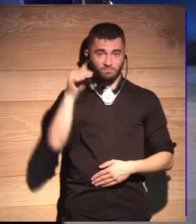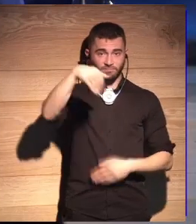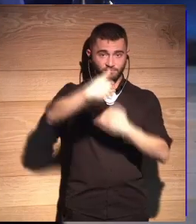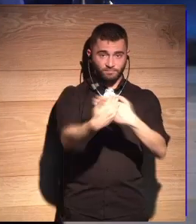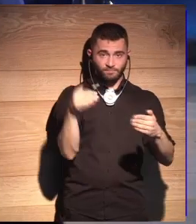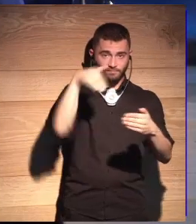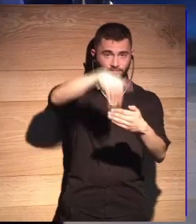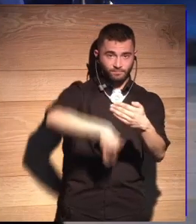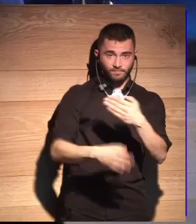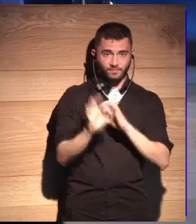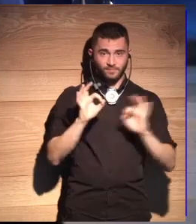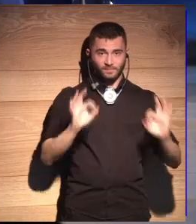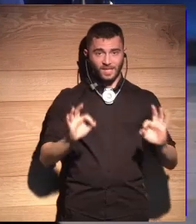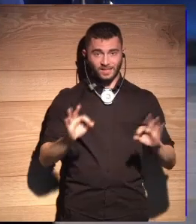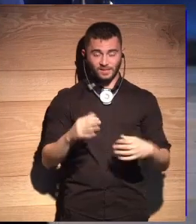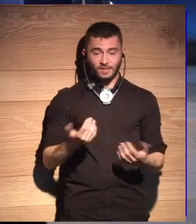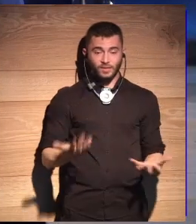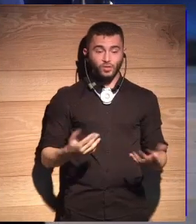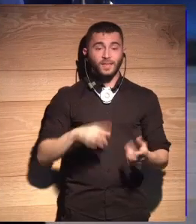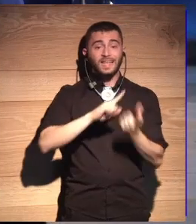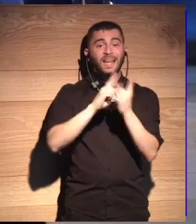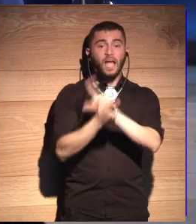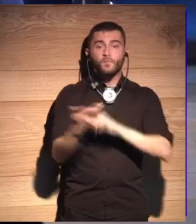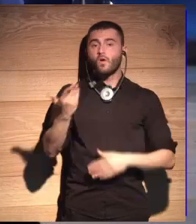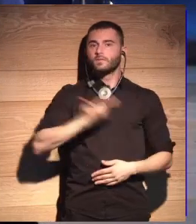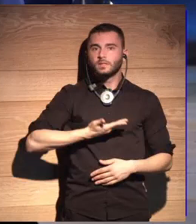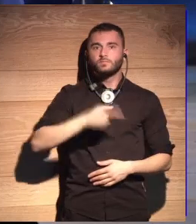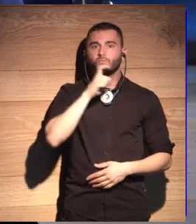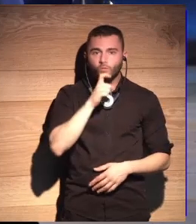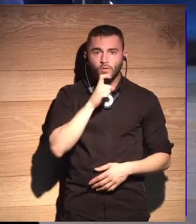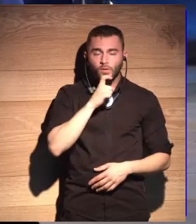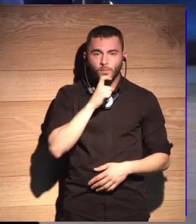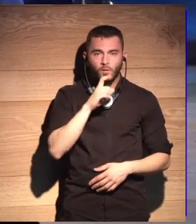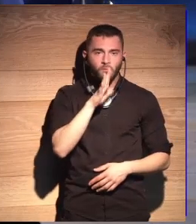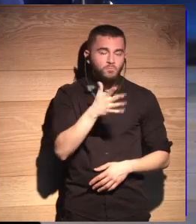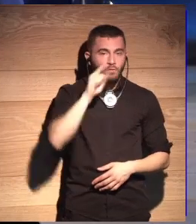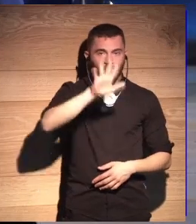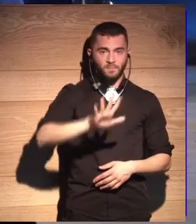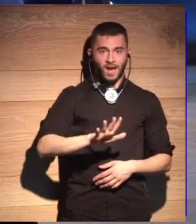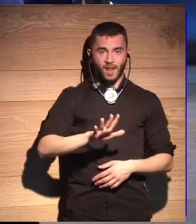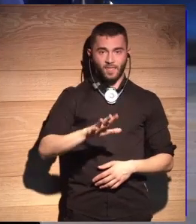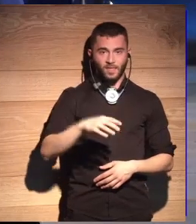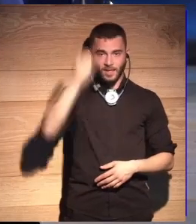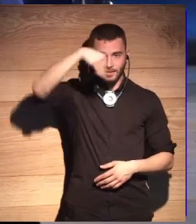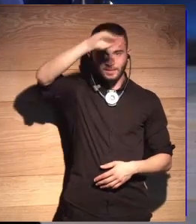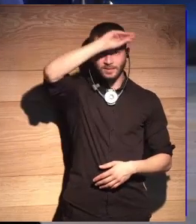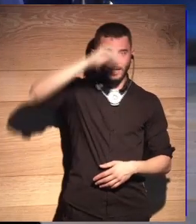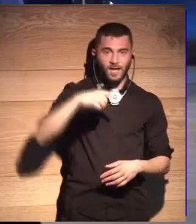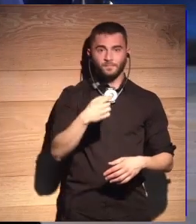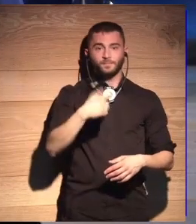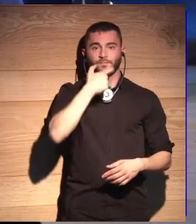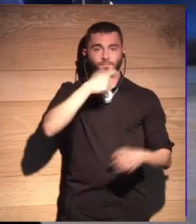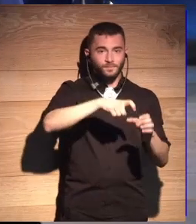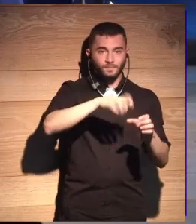And that is what, in the end, that determines things. And to what extent that change has affected us. Choosing, for